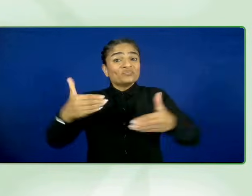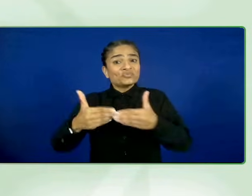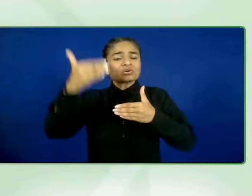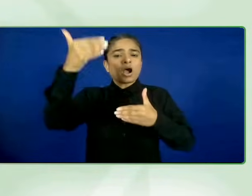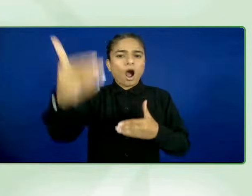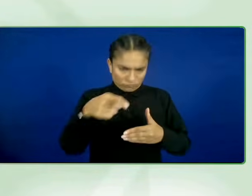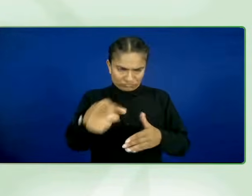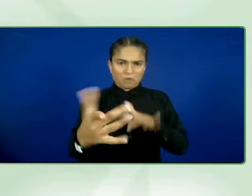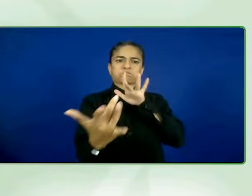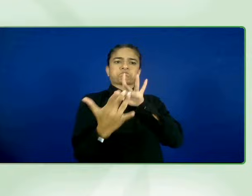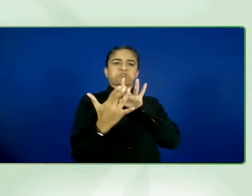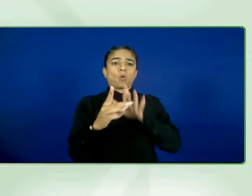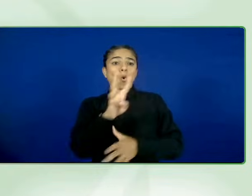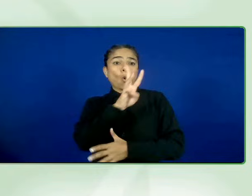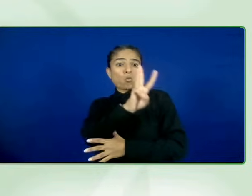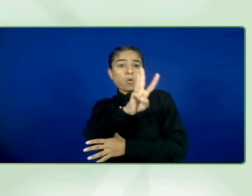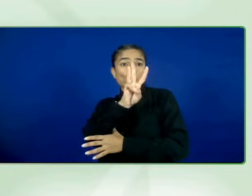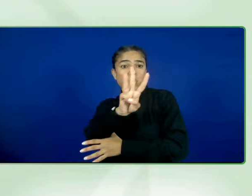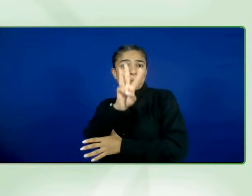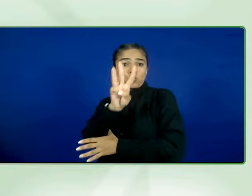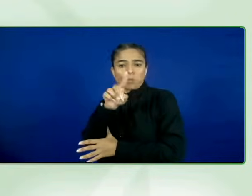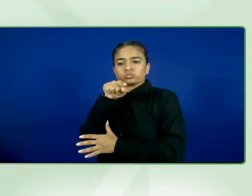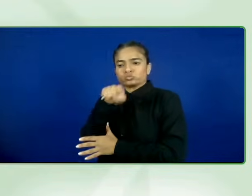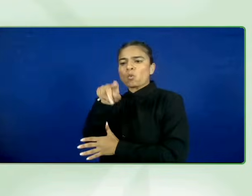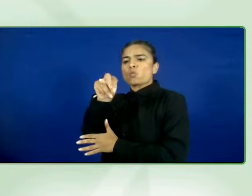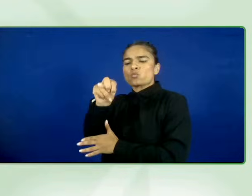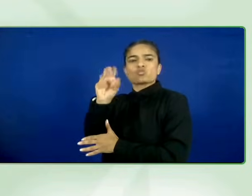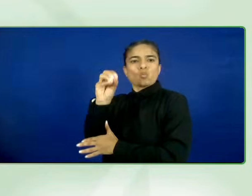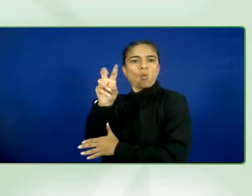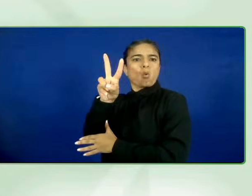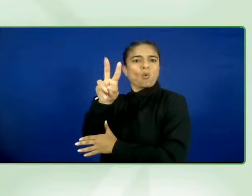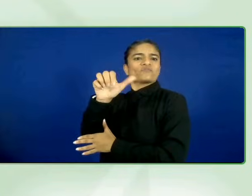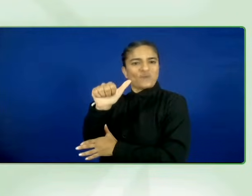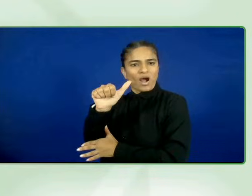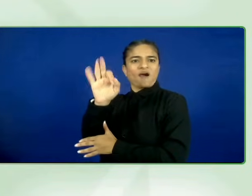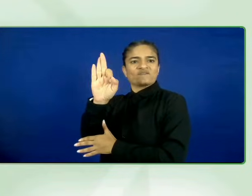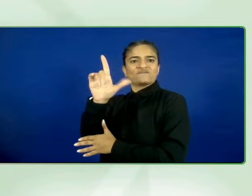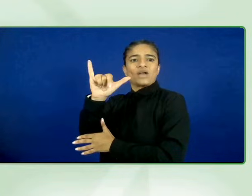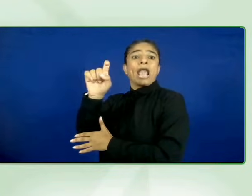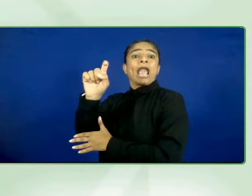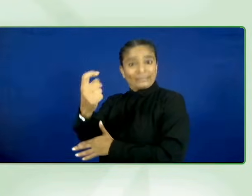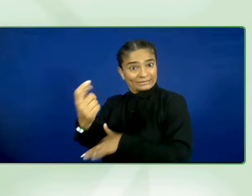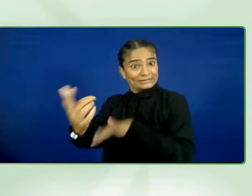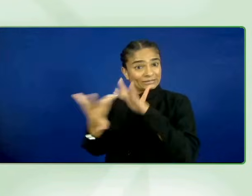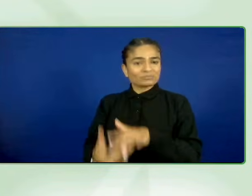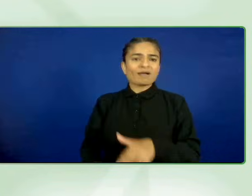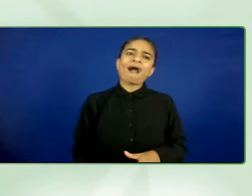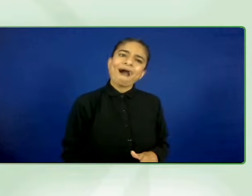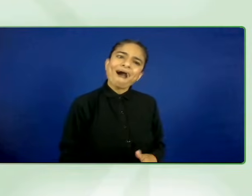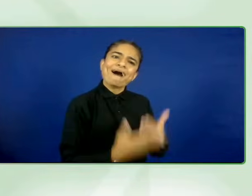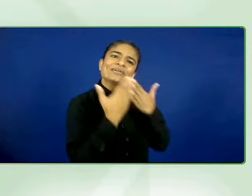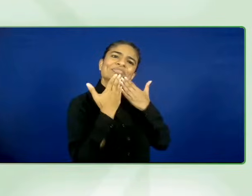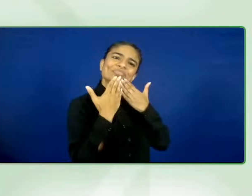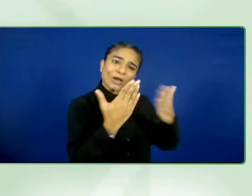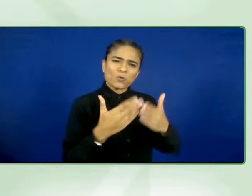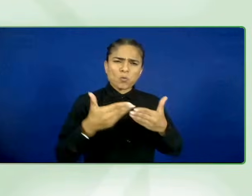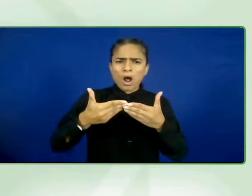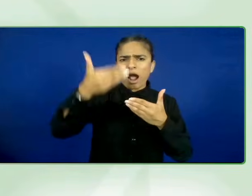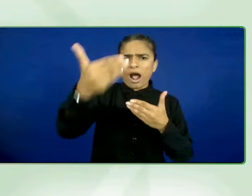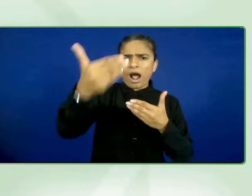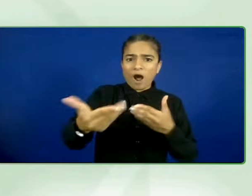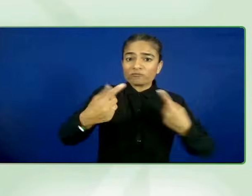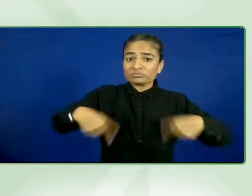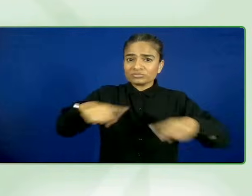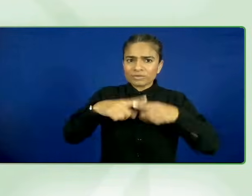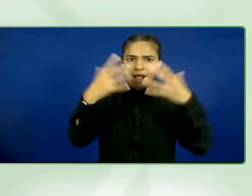www.nobaflix.com. Thank you. I will mention that later today, we also have another conversation that relates